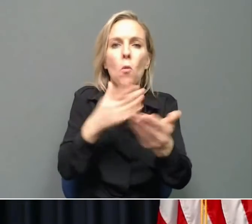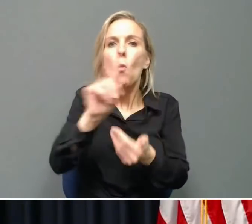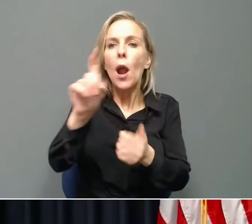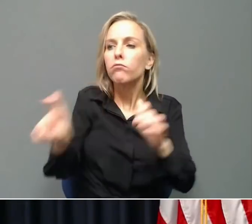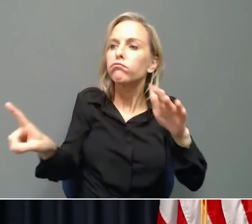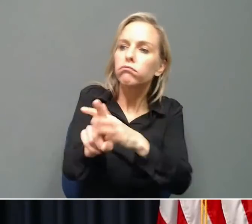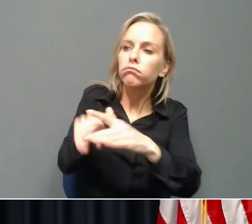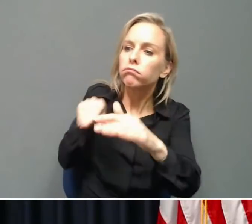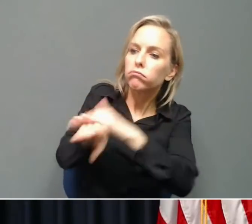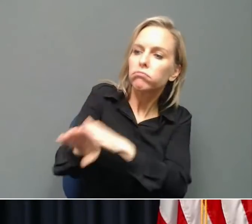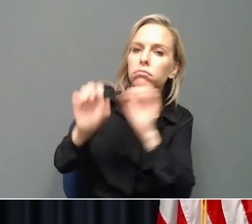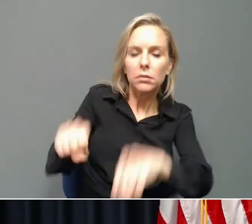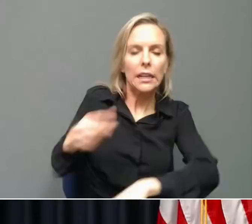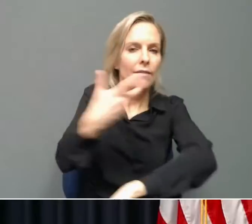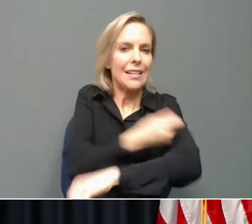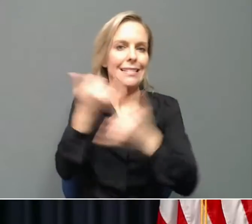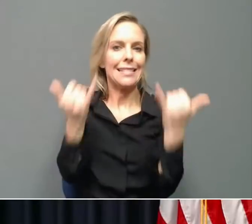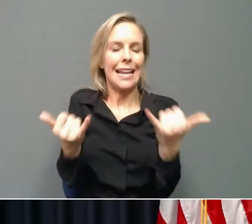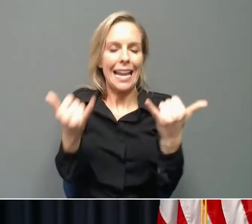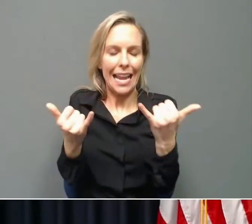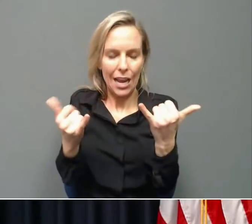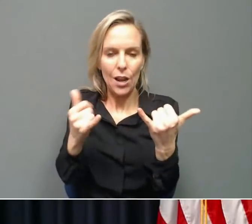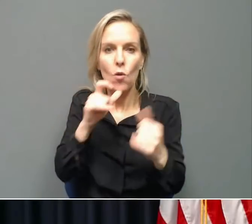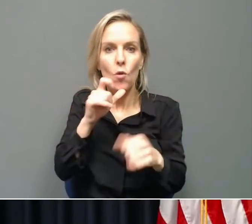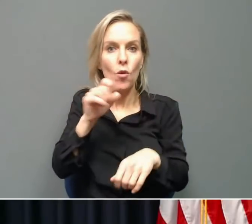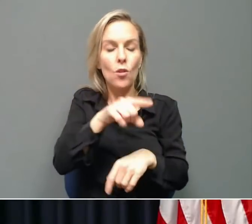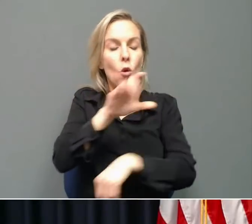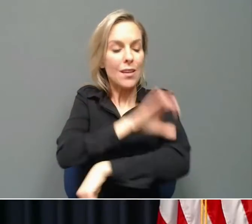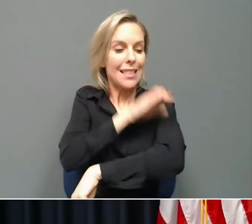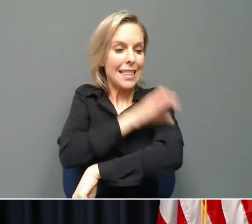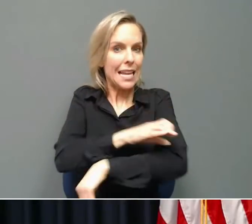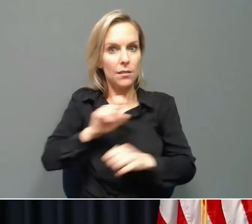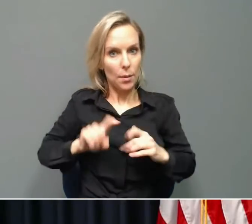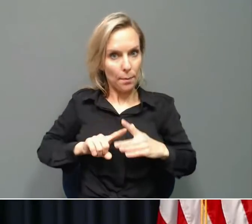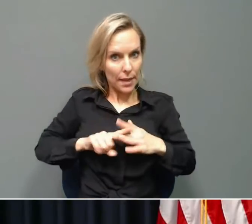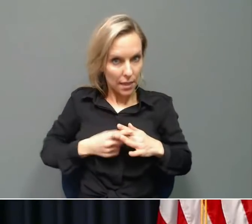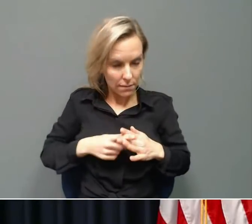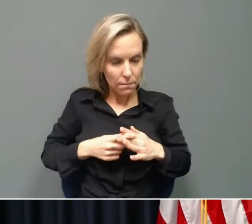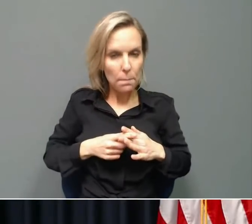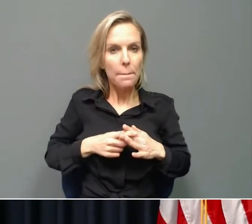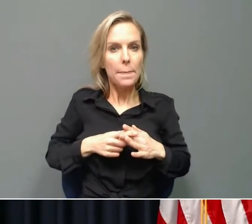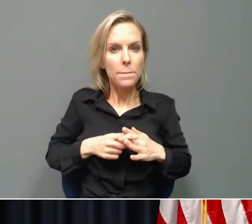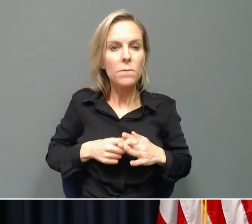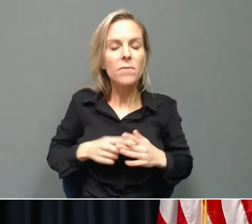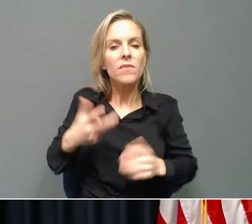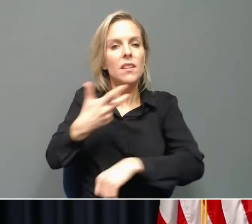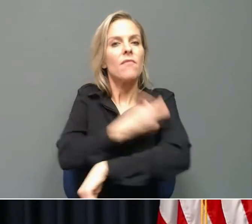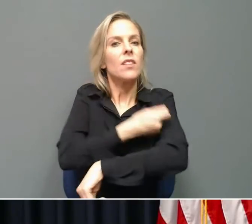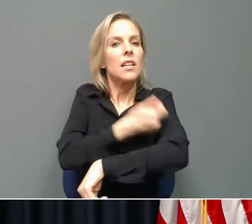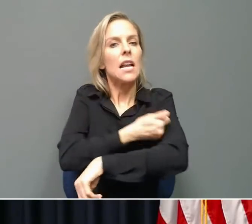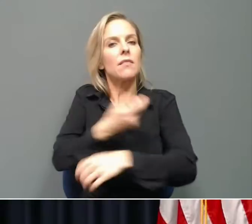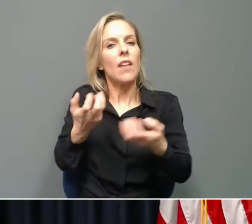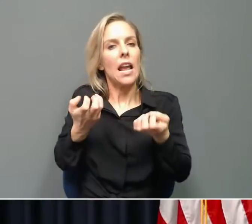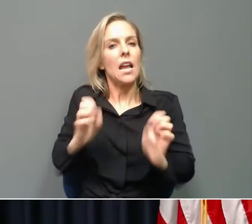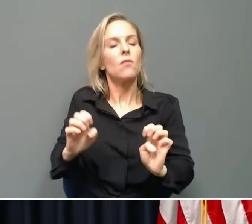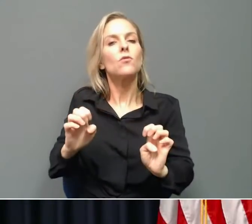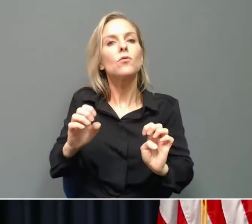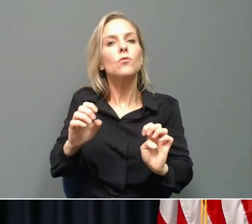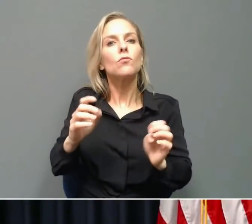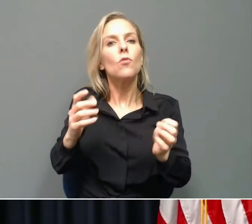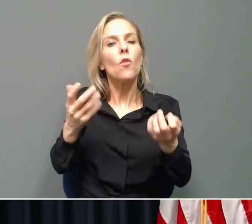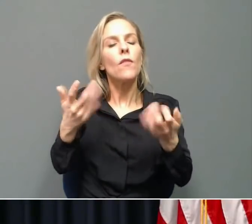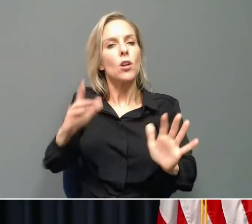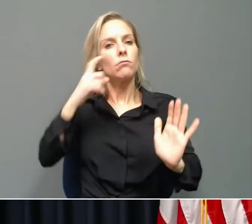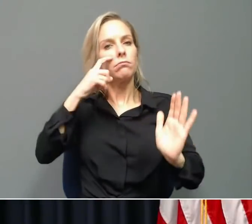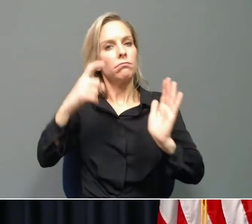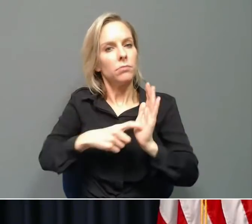now. These clinics were also at the very beginning of the vaccination efforts, where we saw some of the